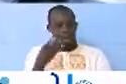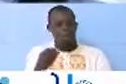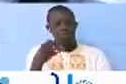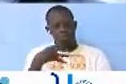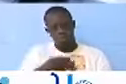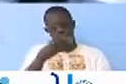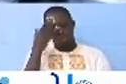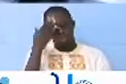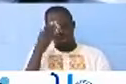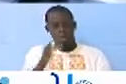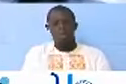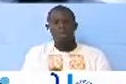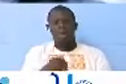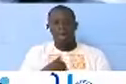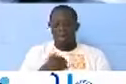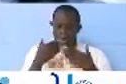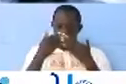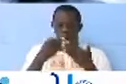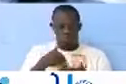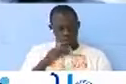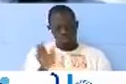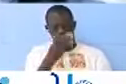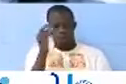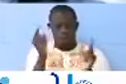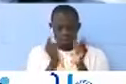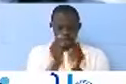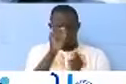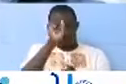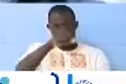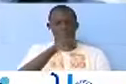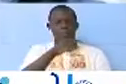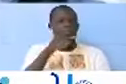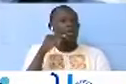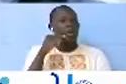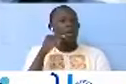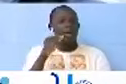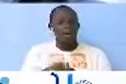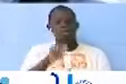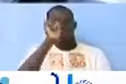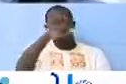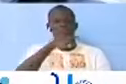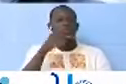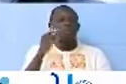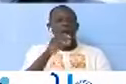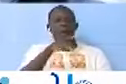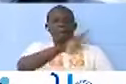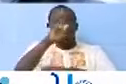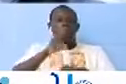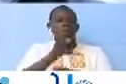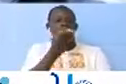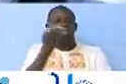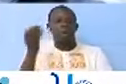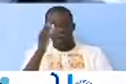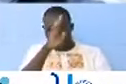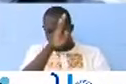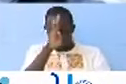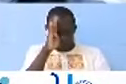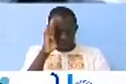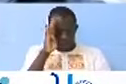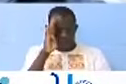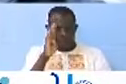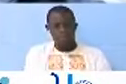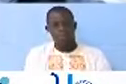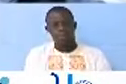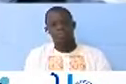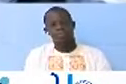I said to him that I'm going to your mother. She's at Brikam and I'm going there.